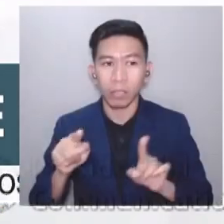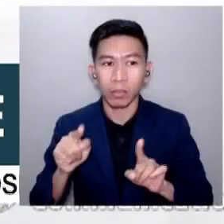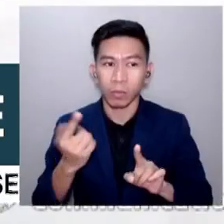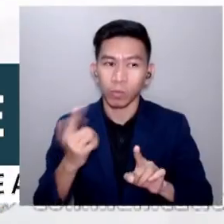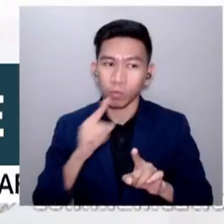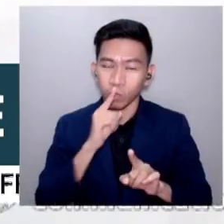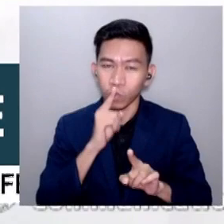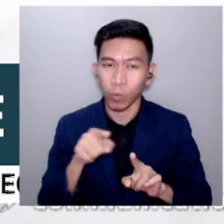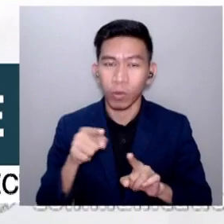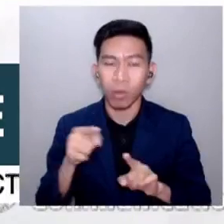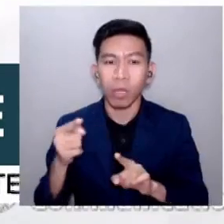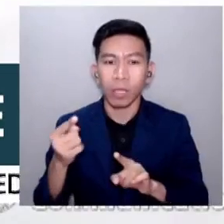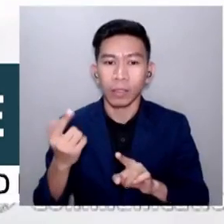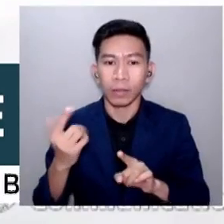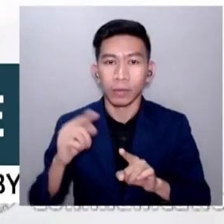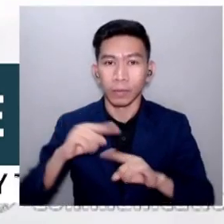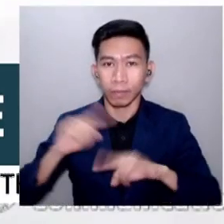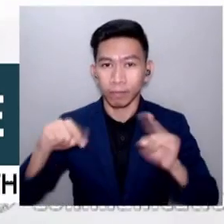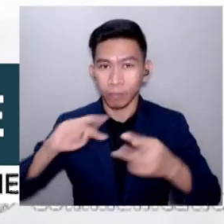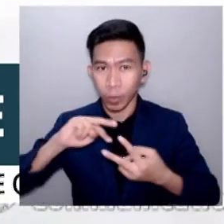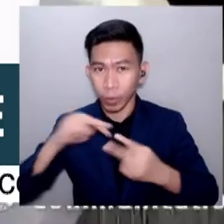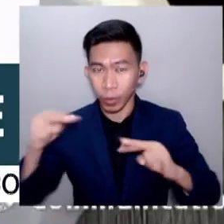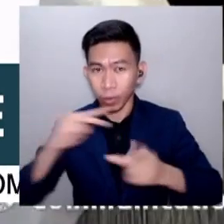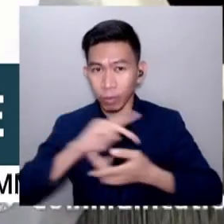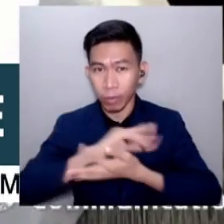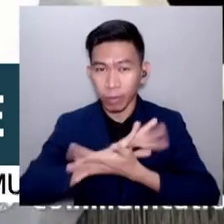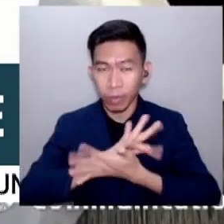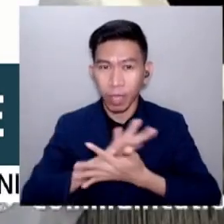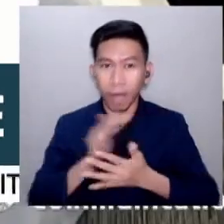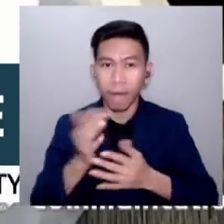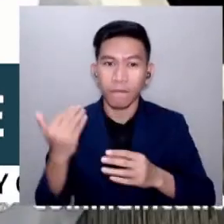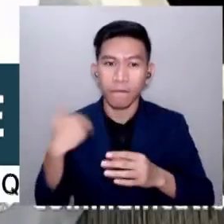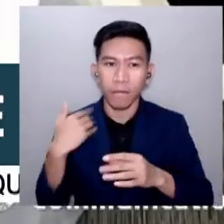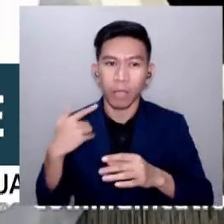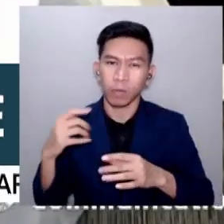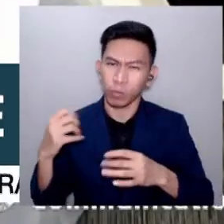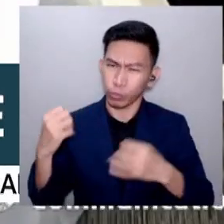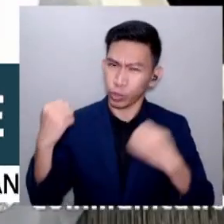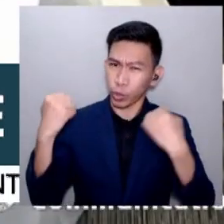know if the variants would really be powerful or weak